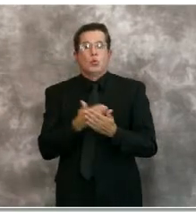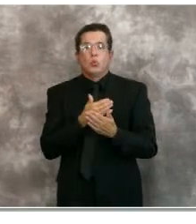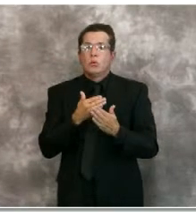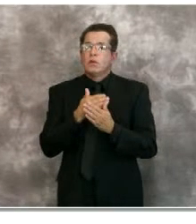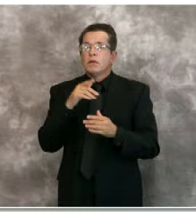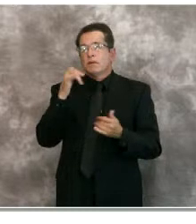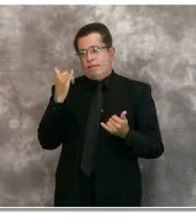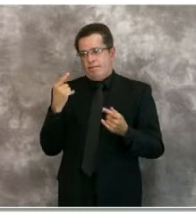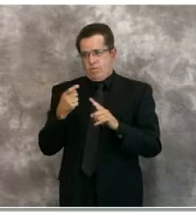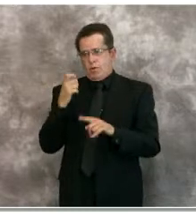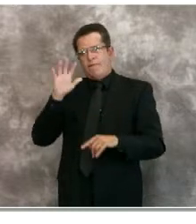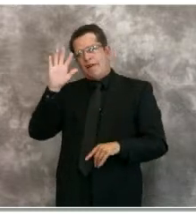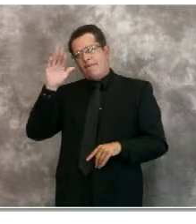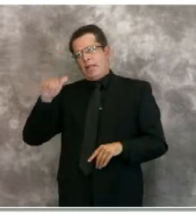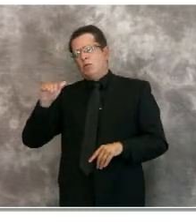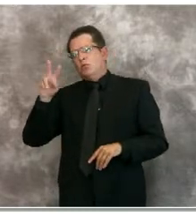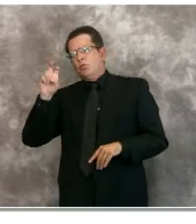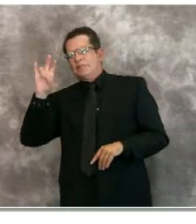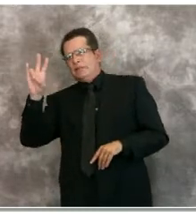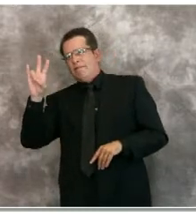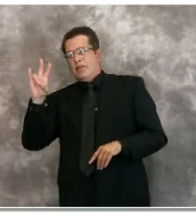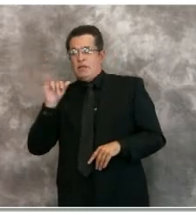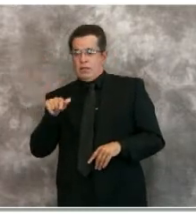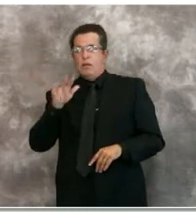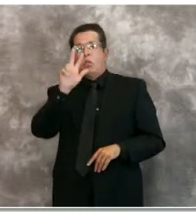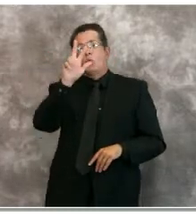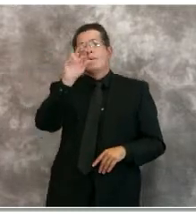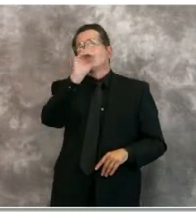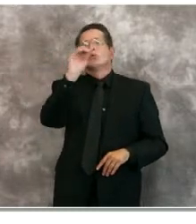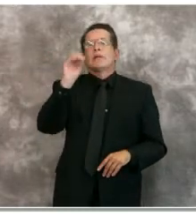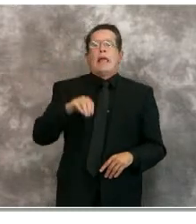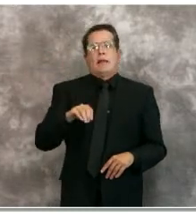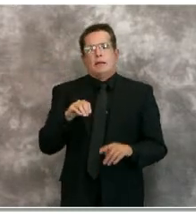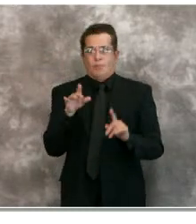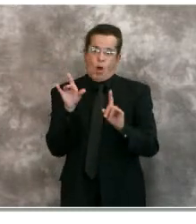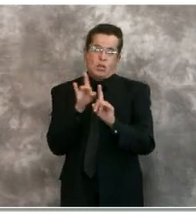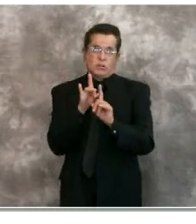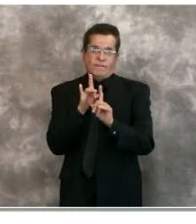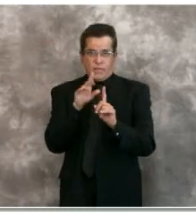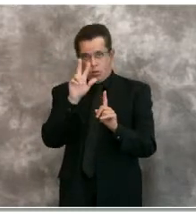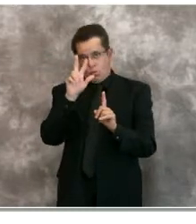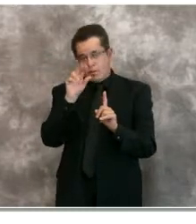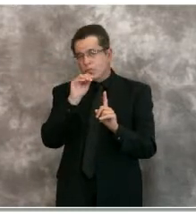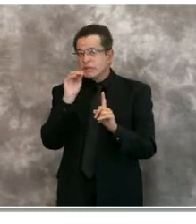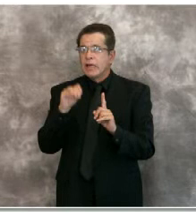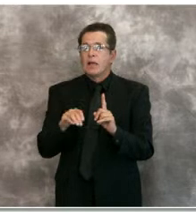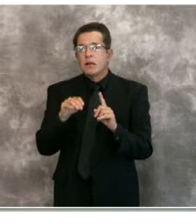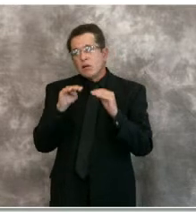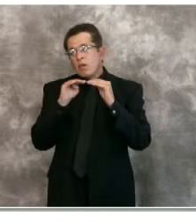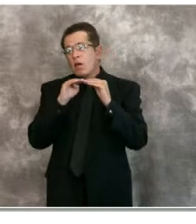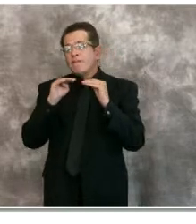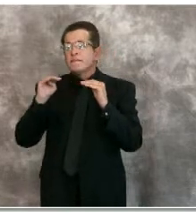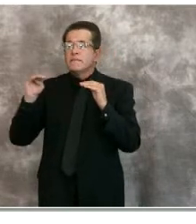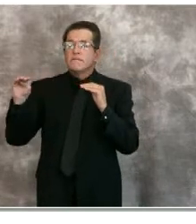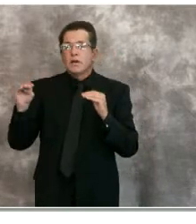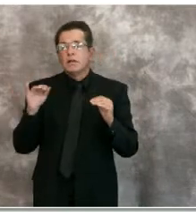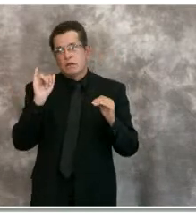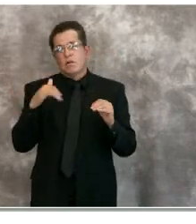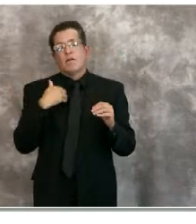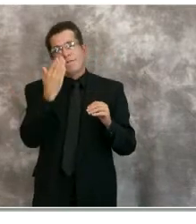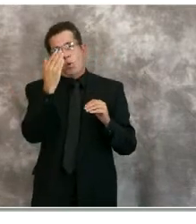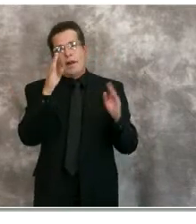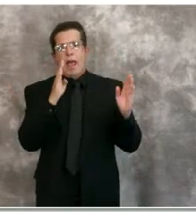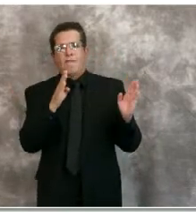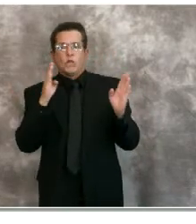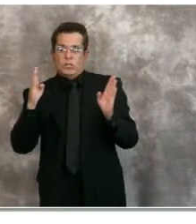out of 5,207 for a 3% percentage of positive. That 3% is right in line with our rolling